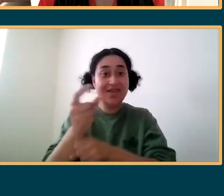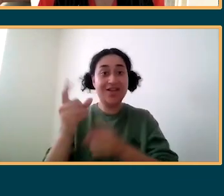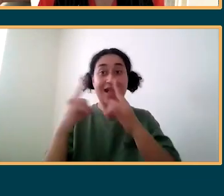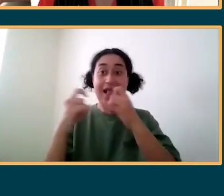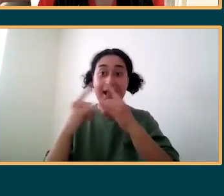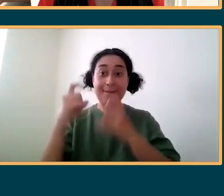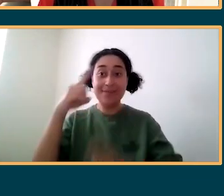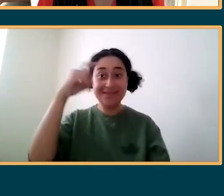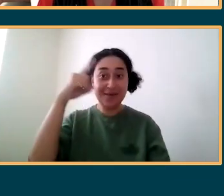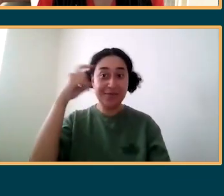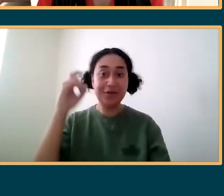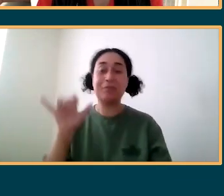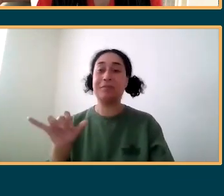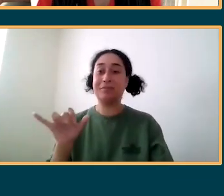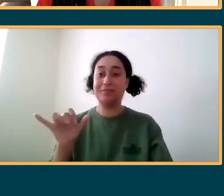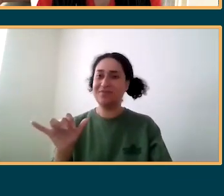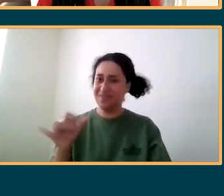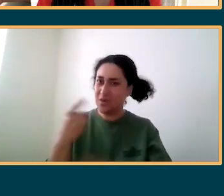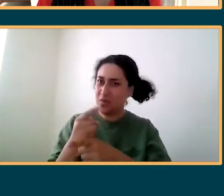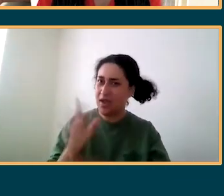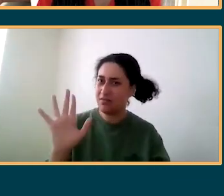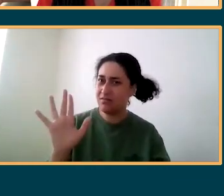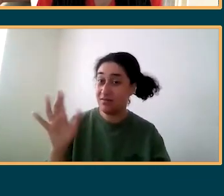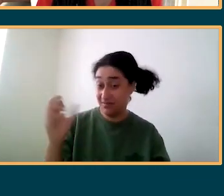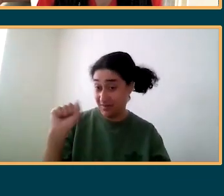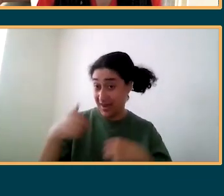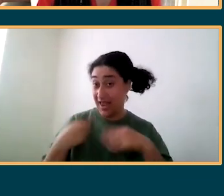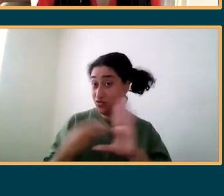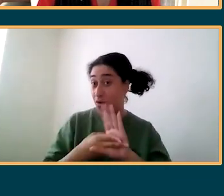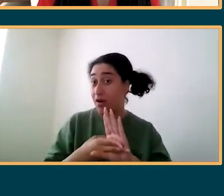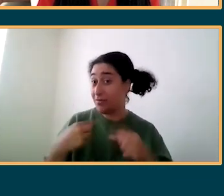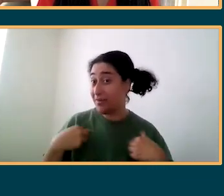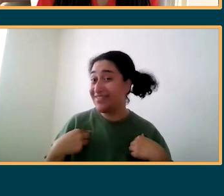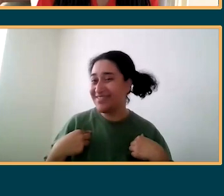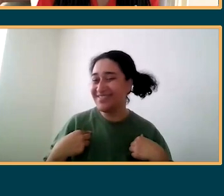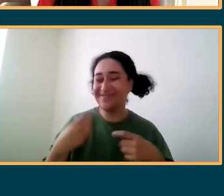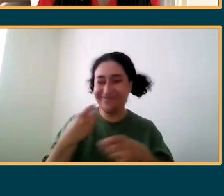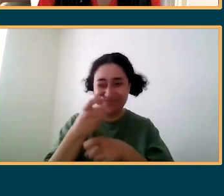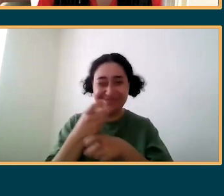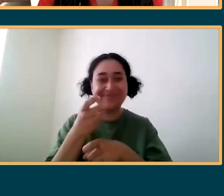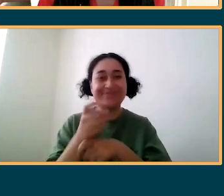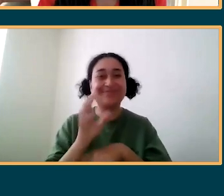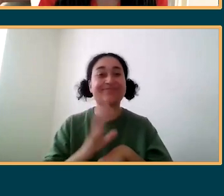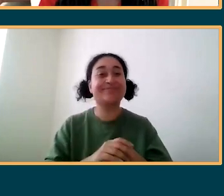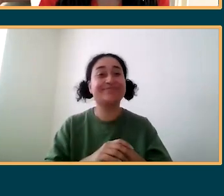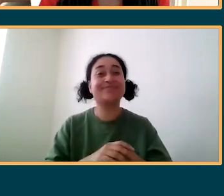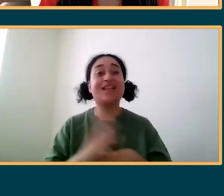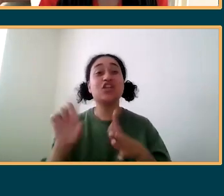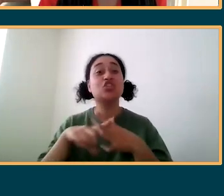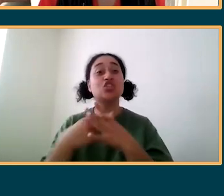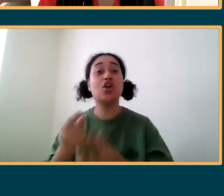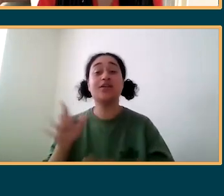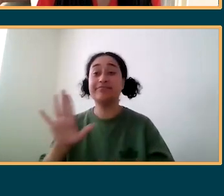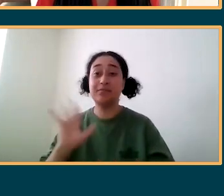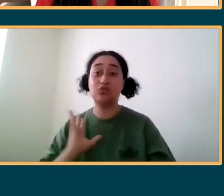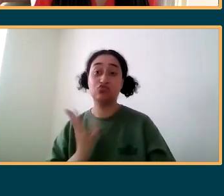Am I getting on that? Okay. I can be a counselor. I'd be a great counselor. A nurse by trade, Kip got started in trans advocacy while working